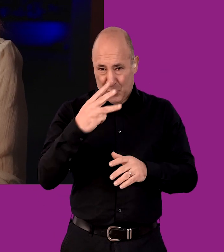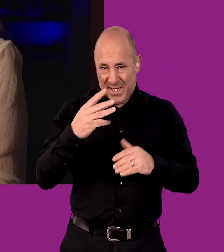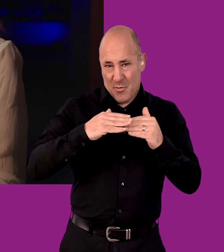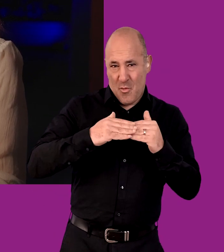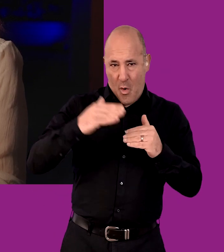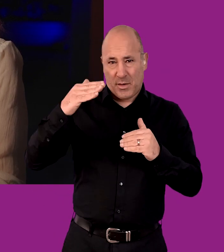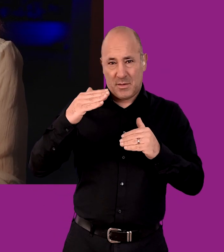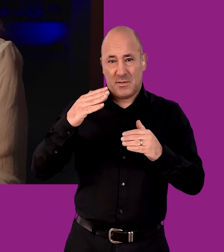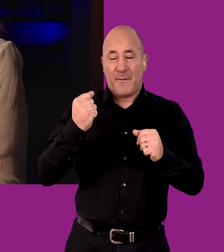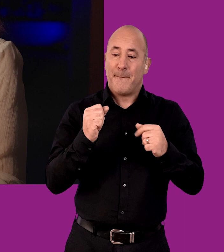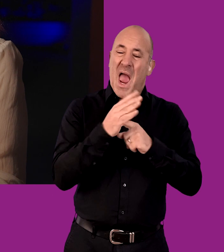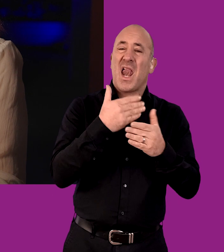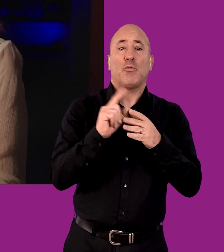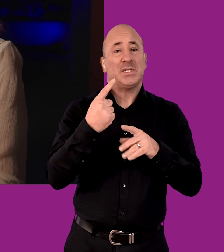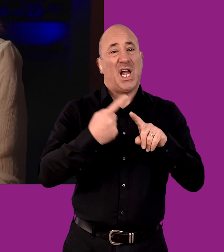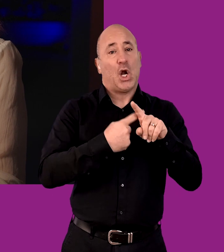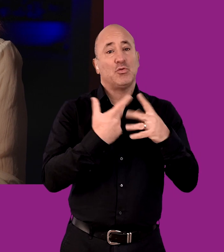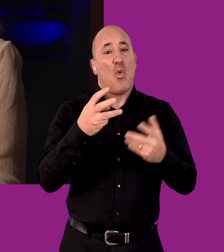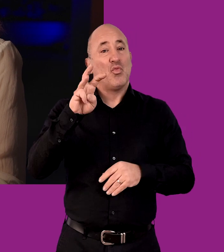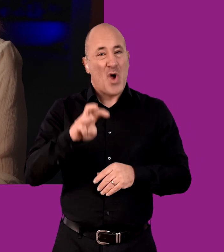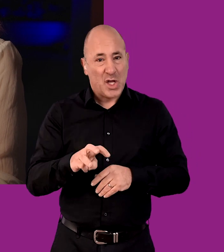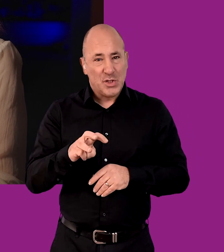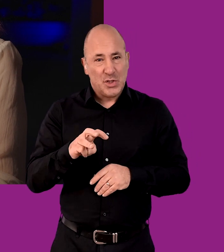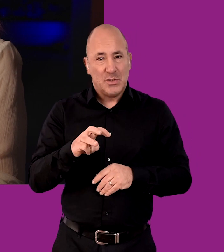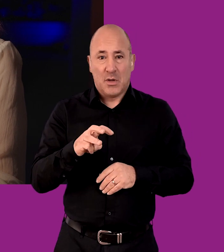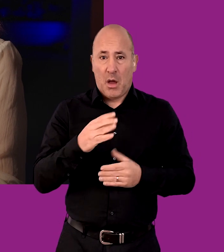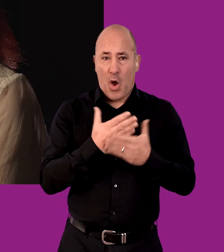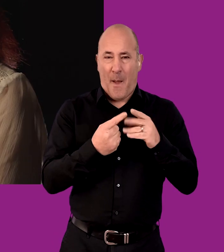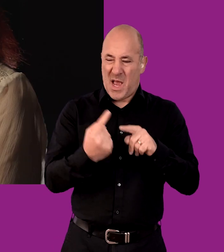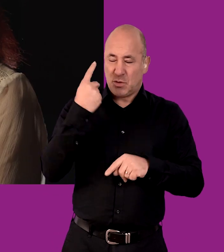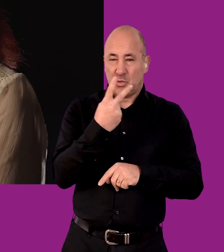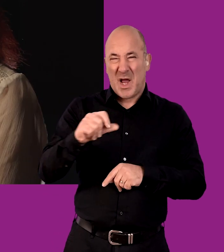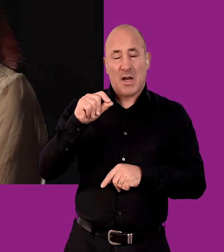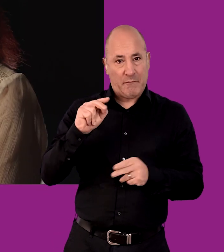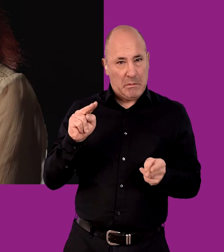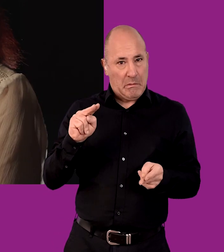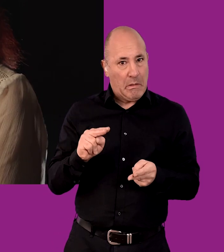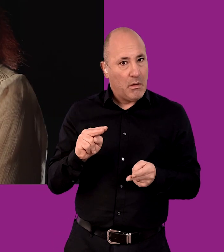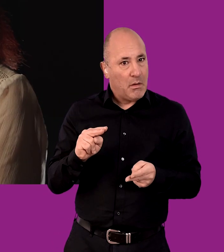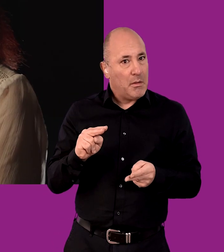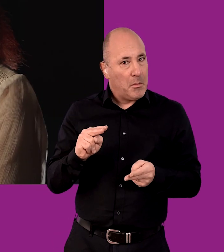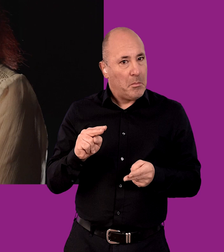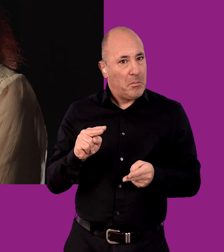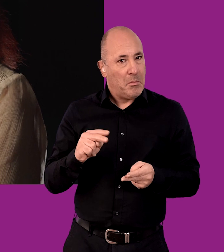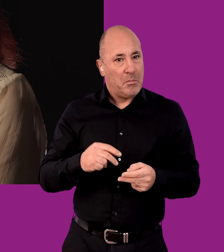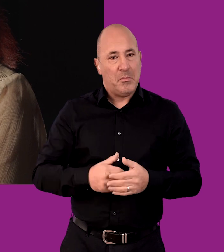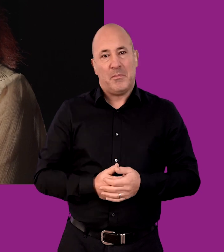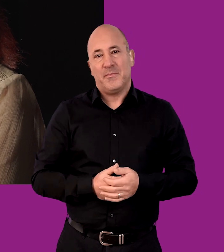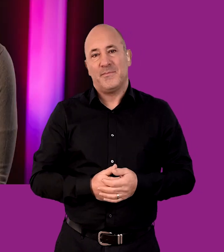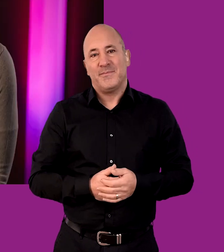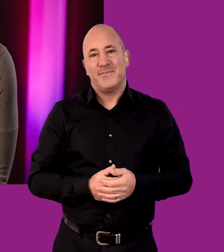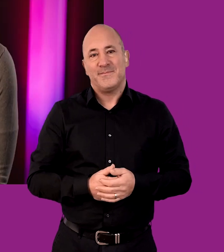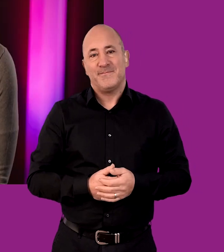population aged 3 years and over had English or Welsh as a main language, which is a small decrease compared with